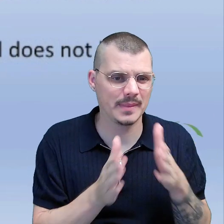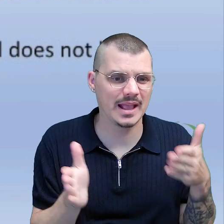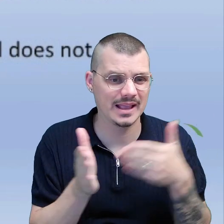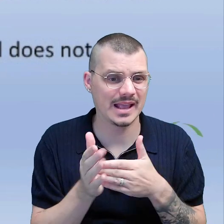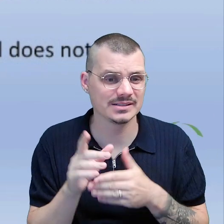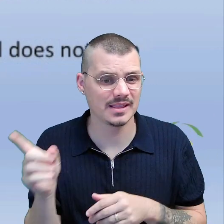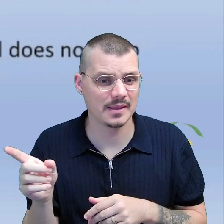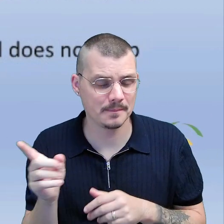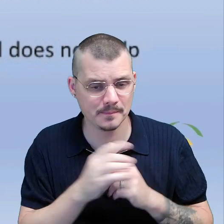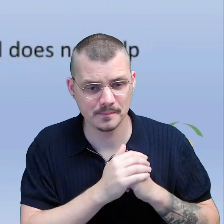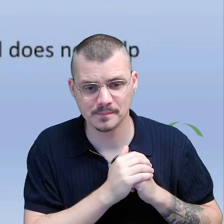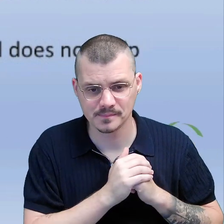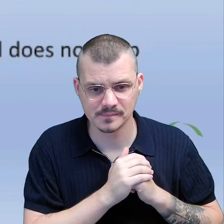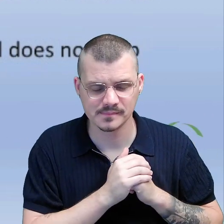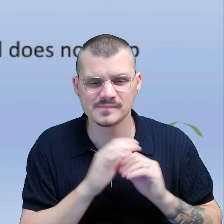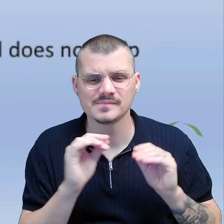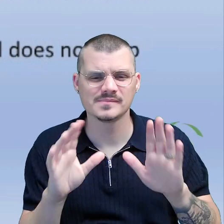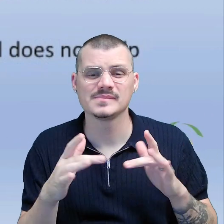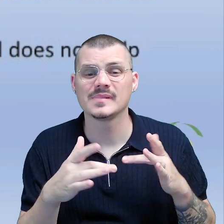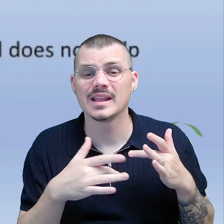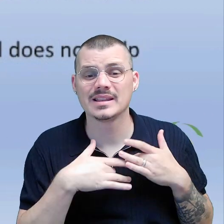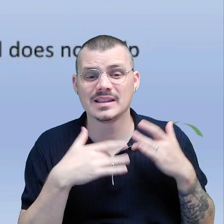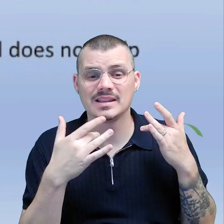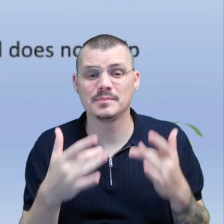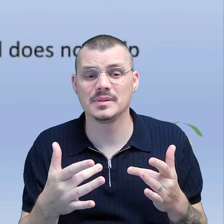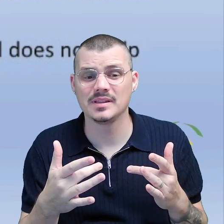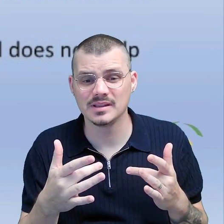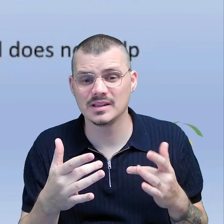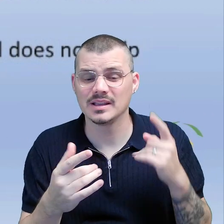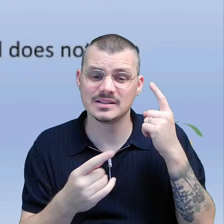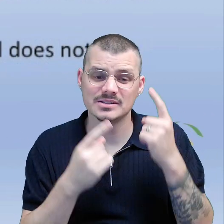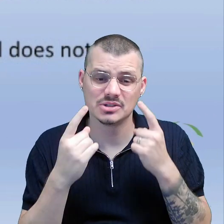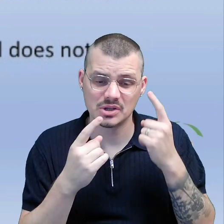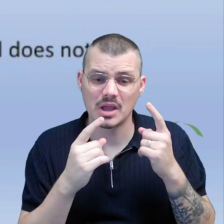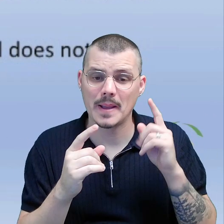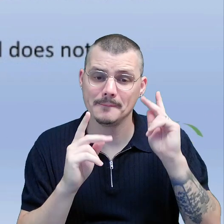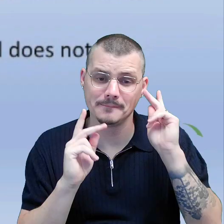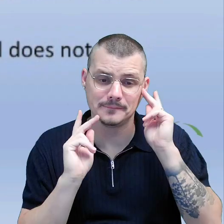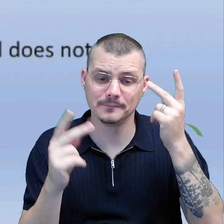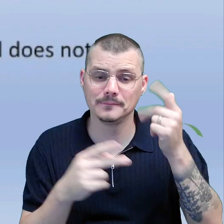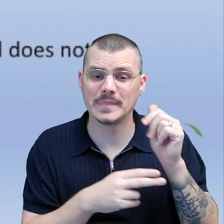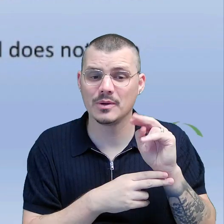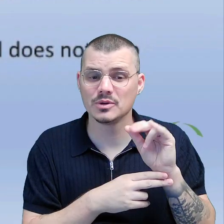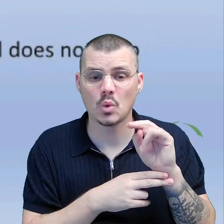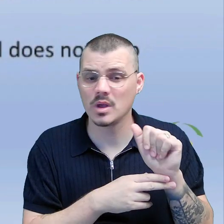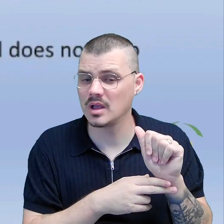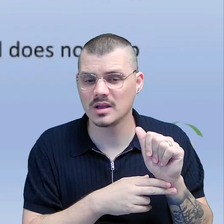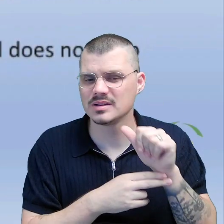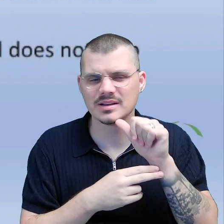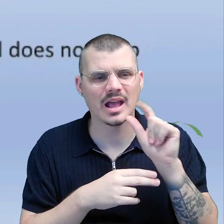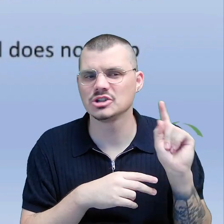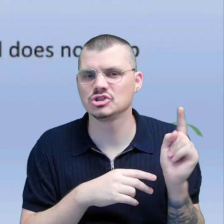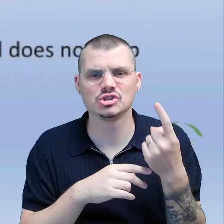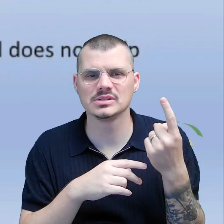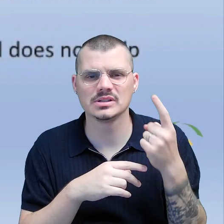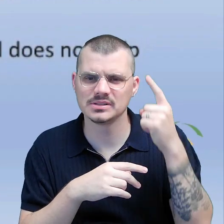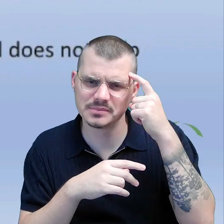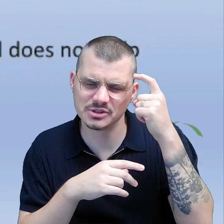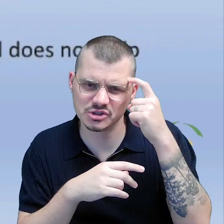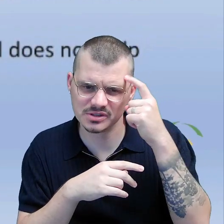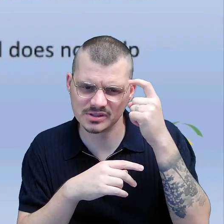plotting against them. And it's typically considered to be paranoia and not